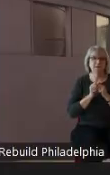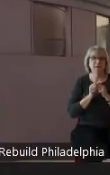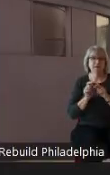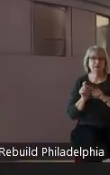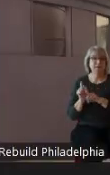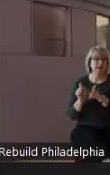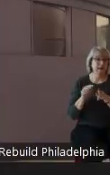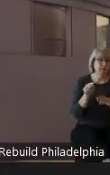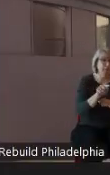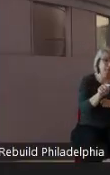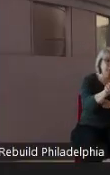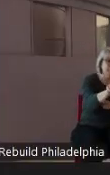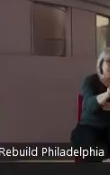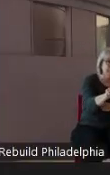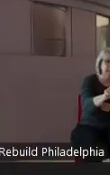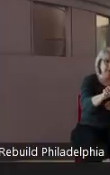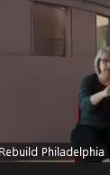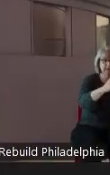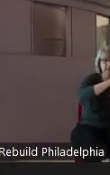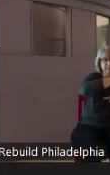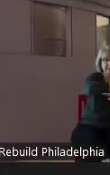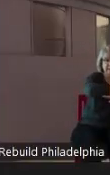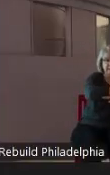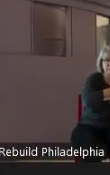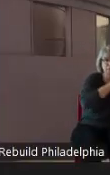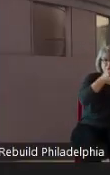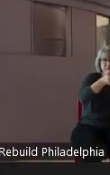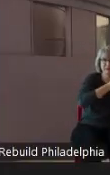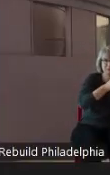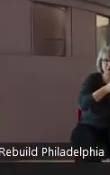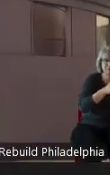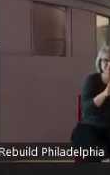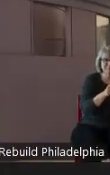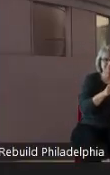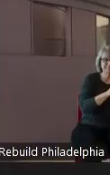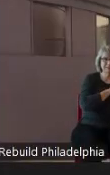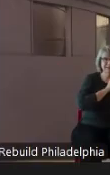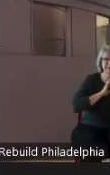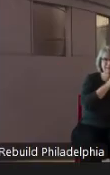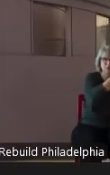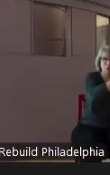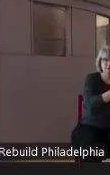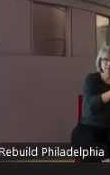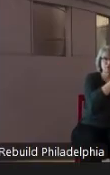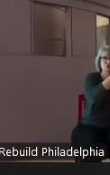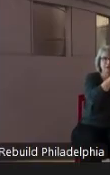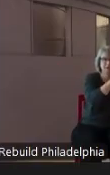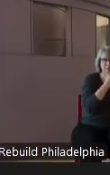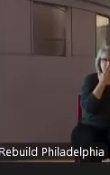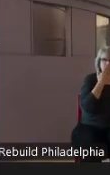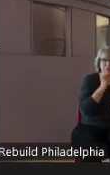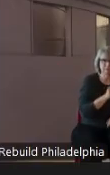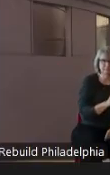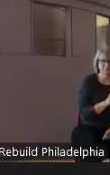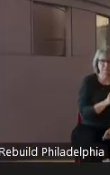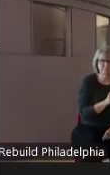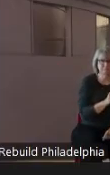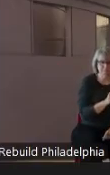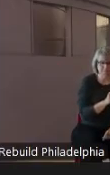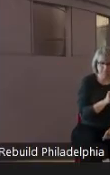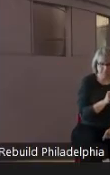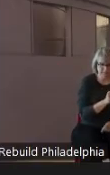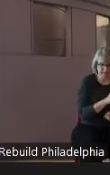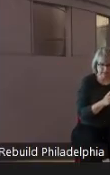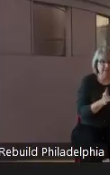the gathering atrium is the reception desk next to the staff office. These are the rooms in green. They're located